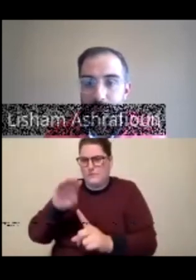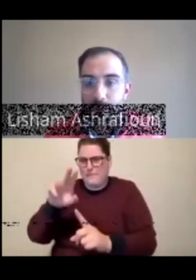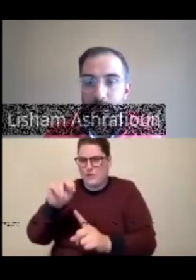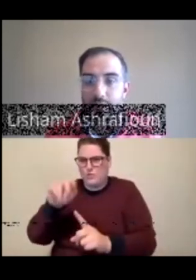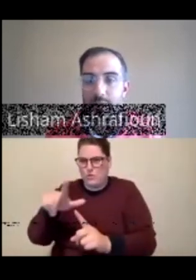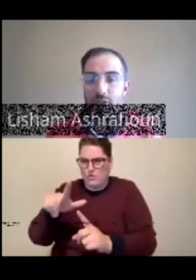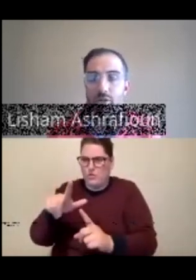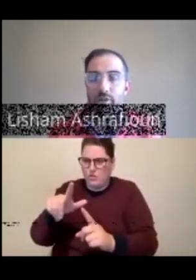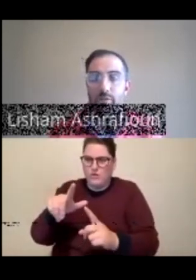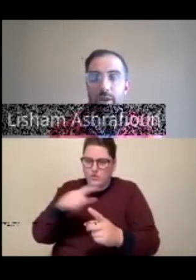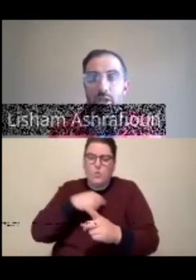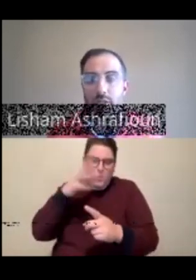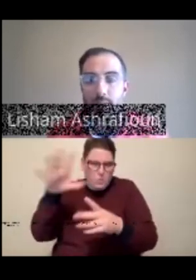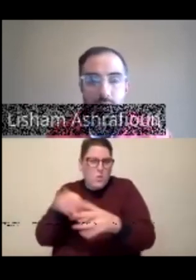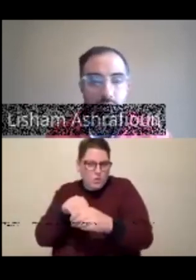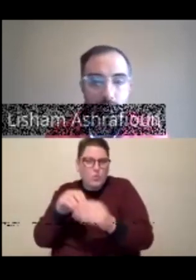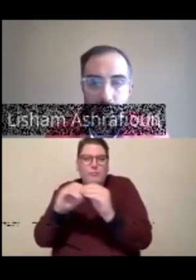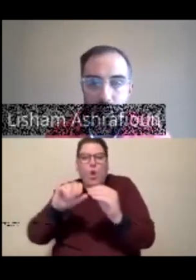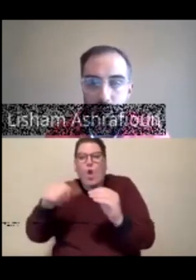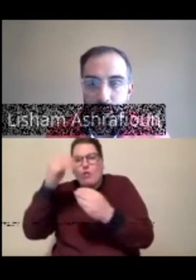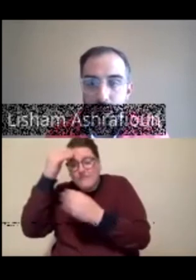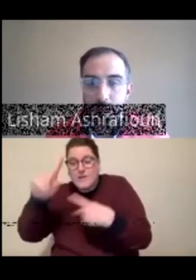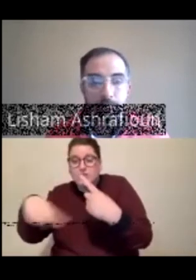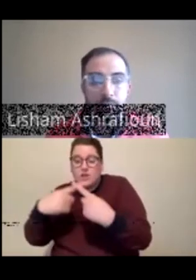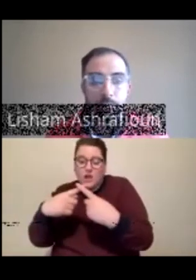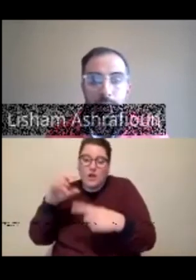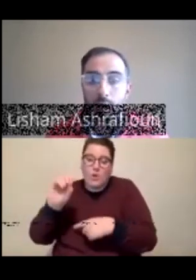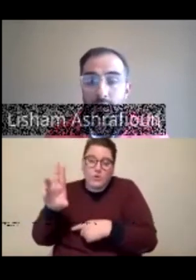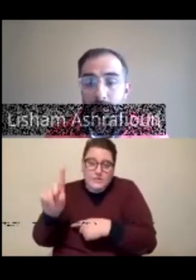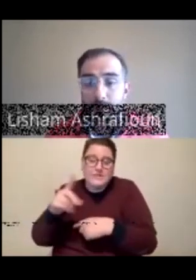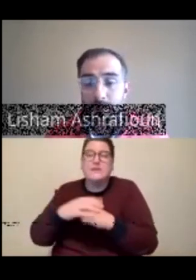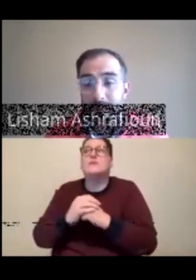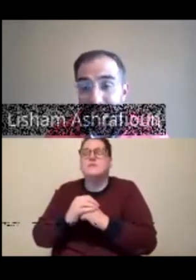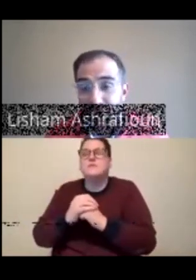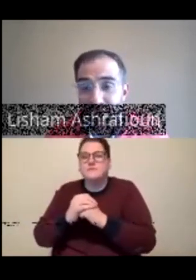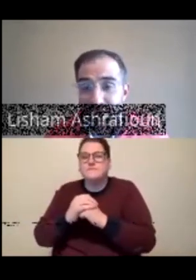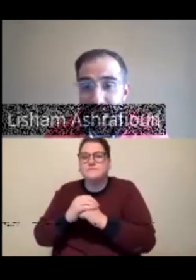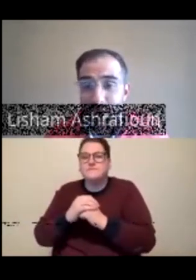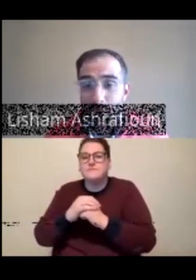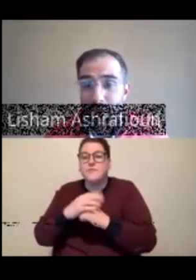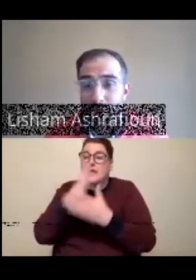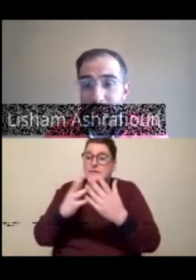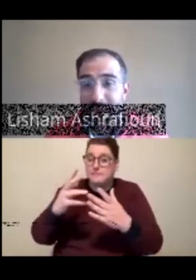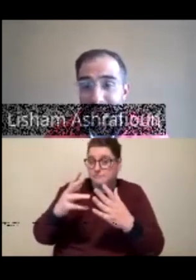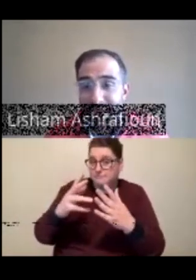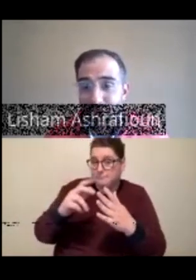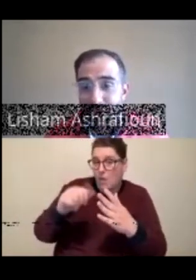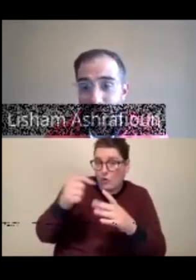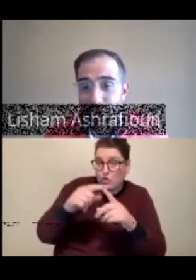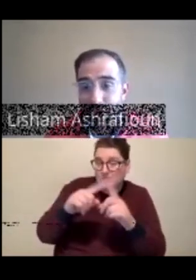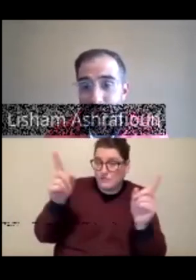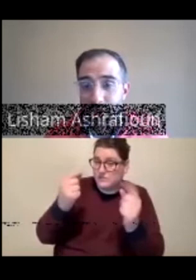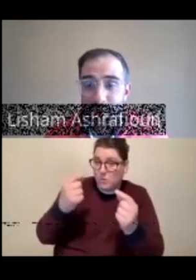be integrating some additional information on substance use disorders. Some key differences is that we'll be doing an